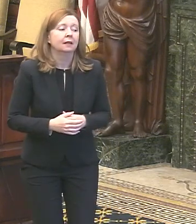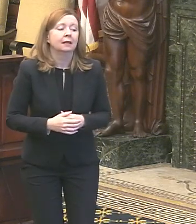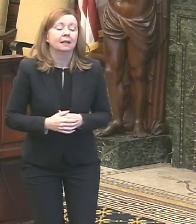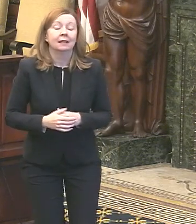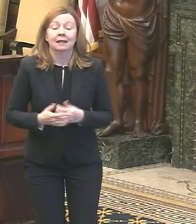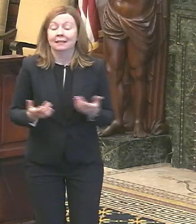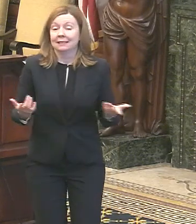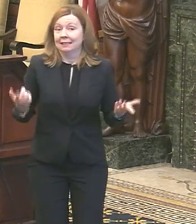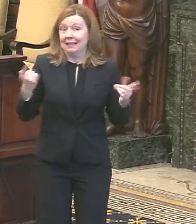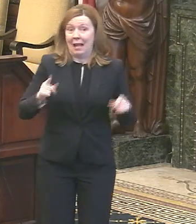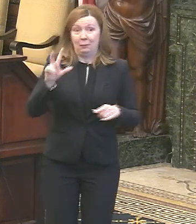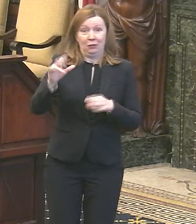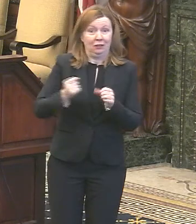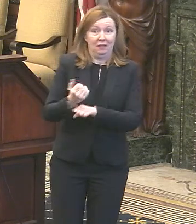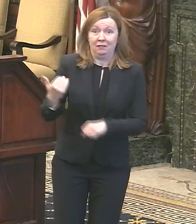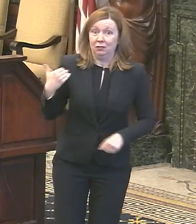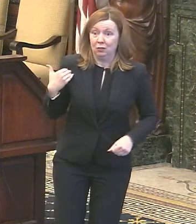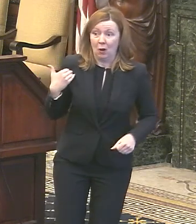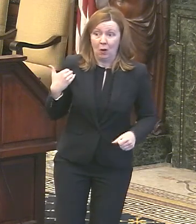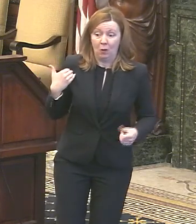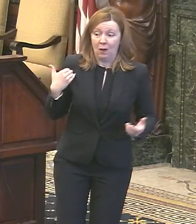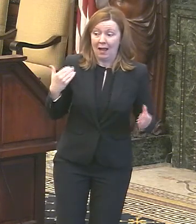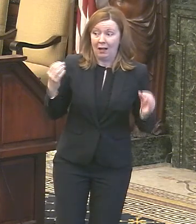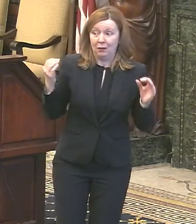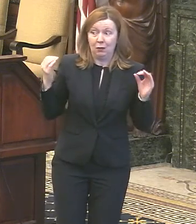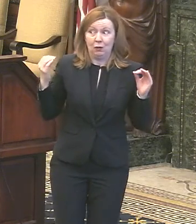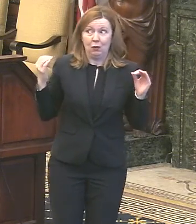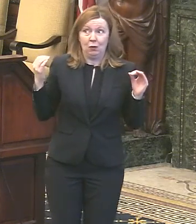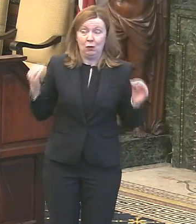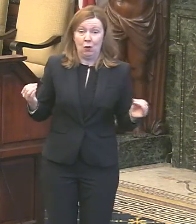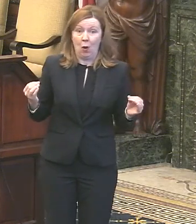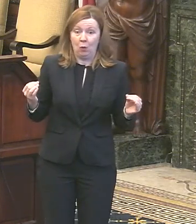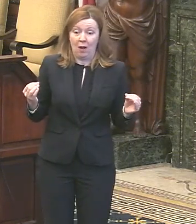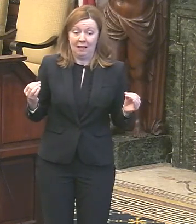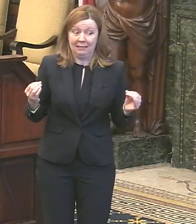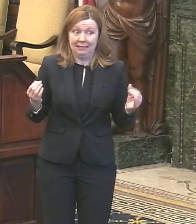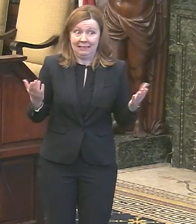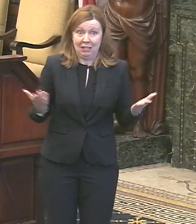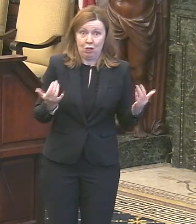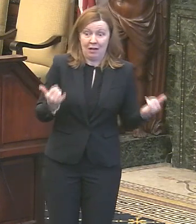35 years ago, and no one at the medical examiner's office now was there at the time.